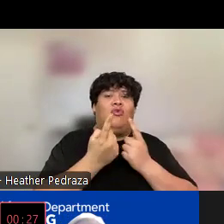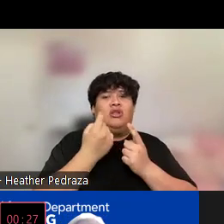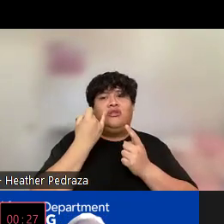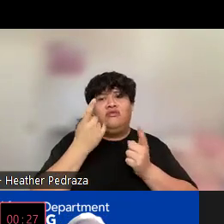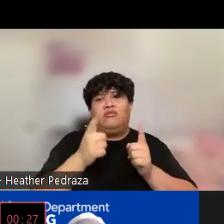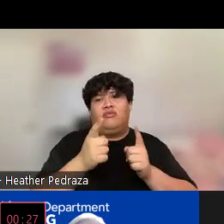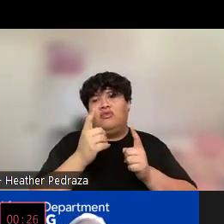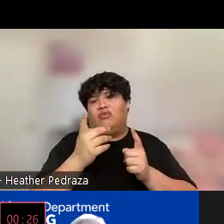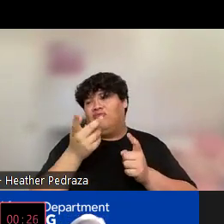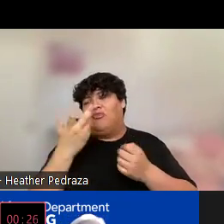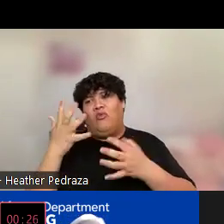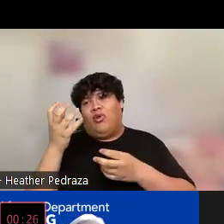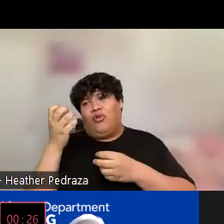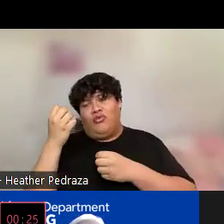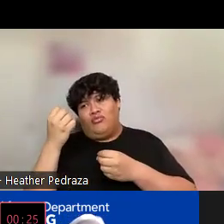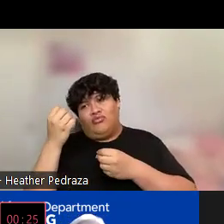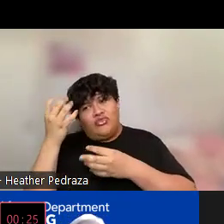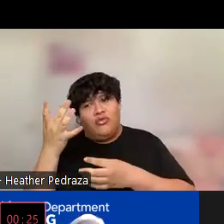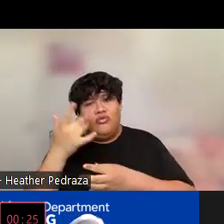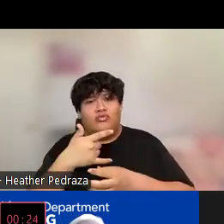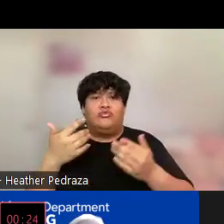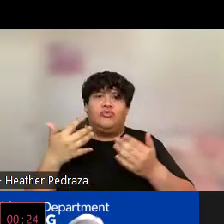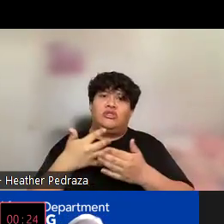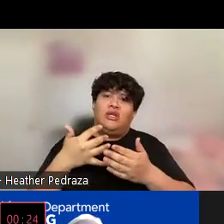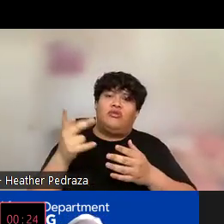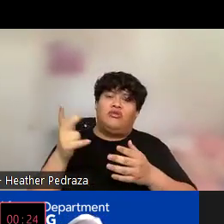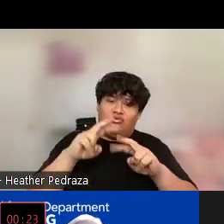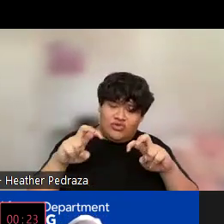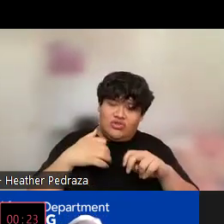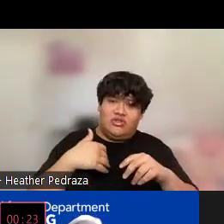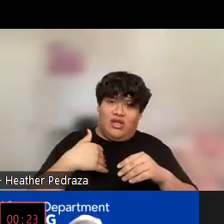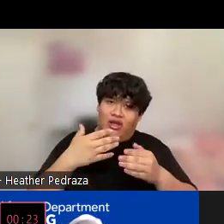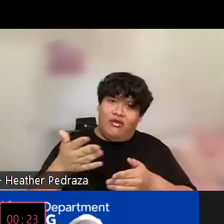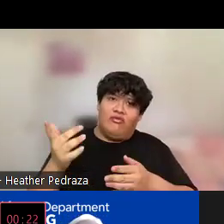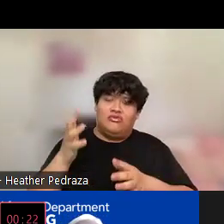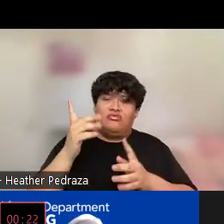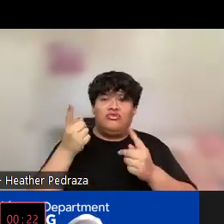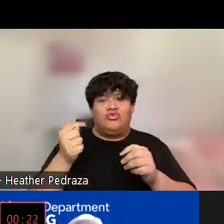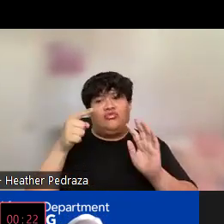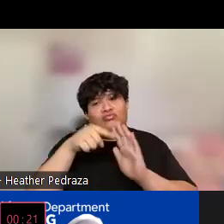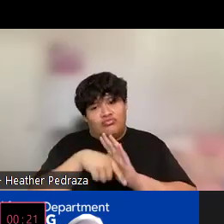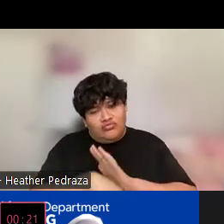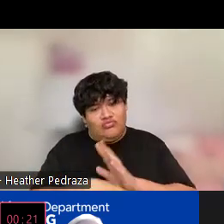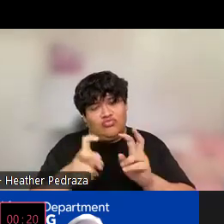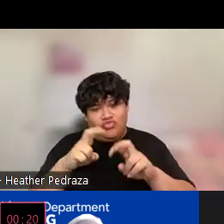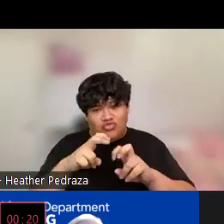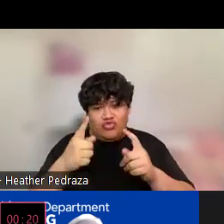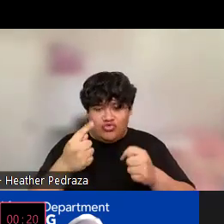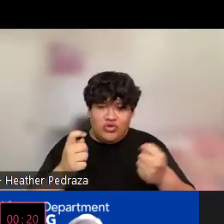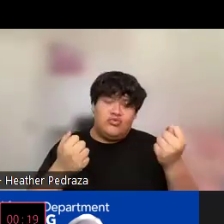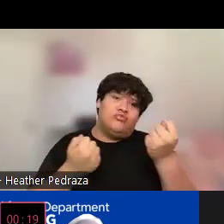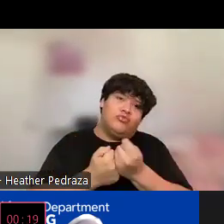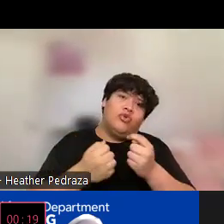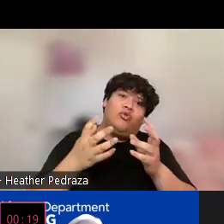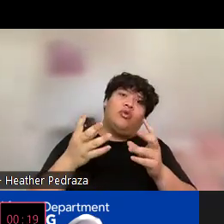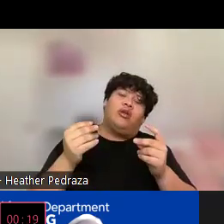well researched. And so I would ask that we do something about really campaigning and